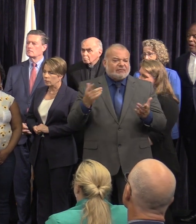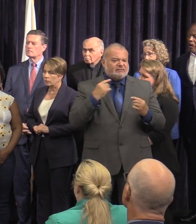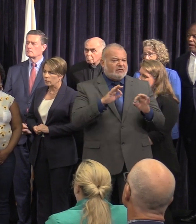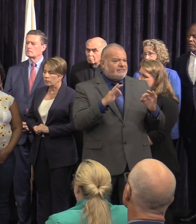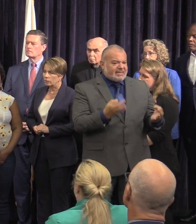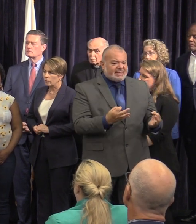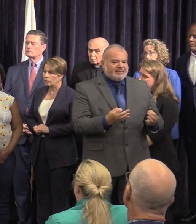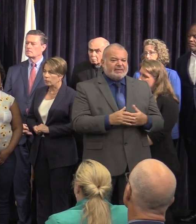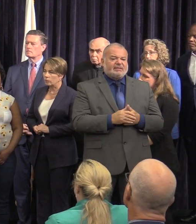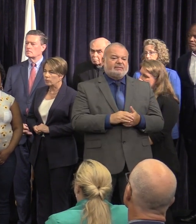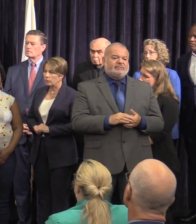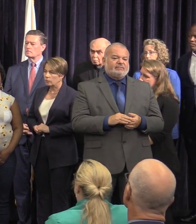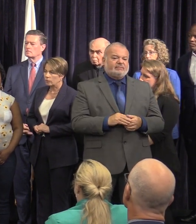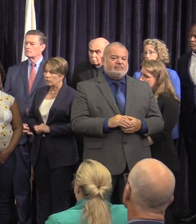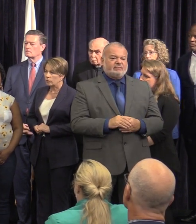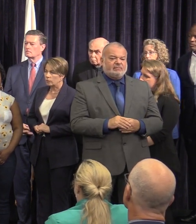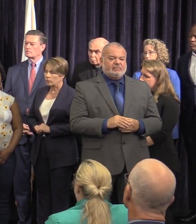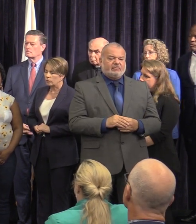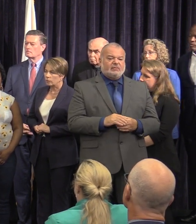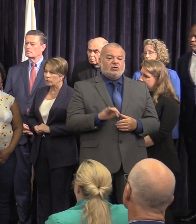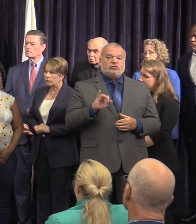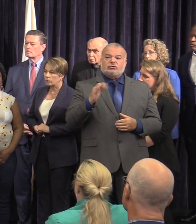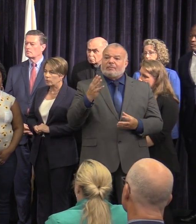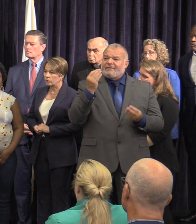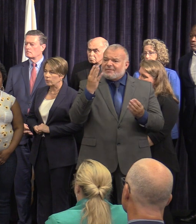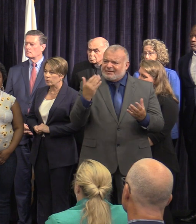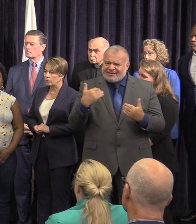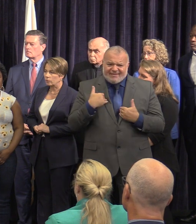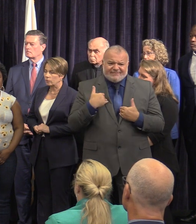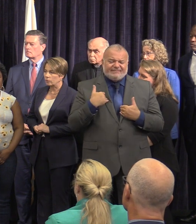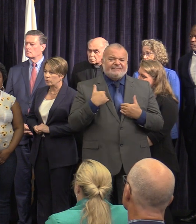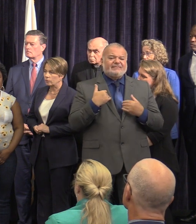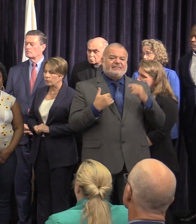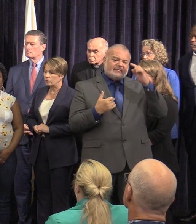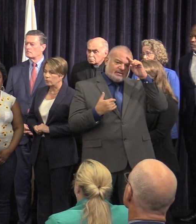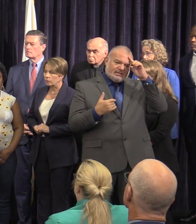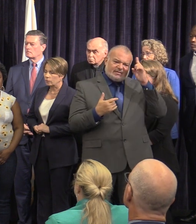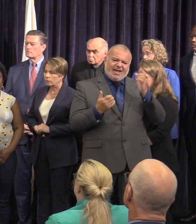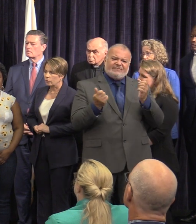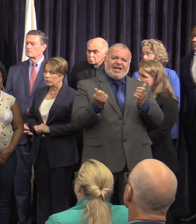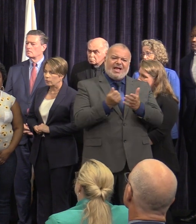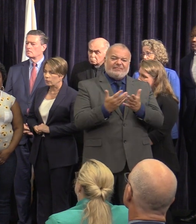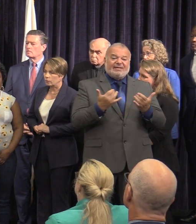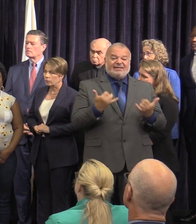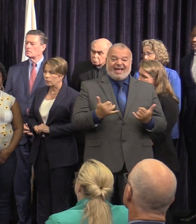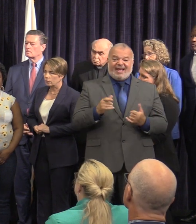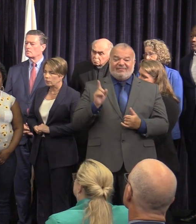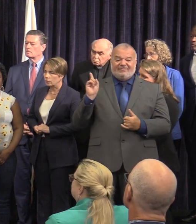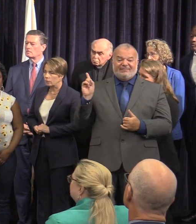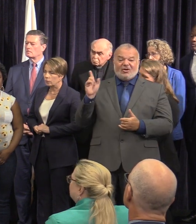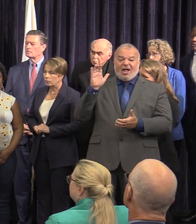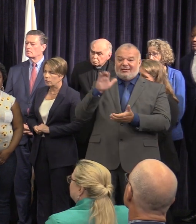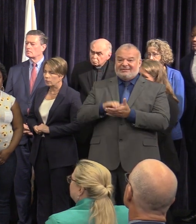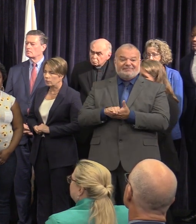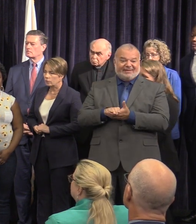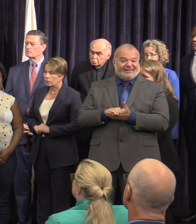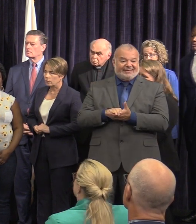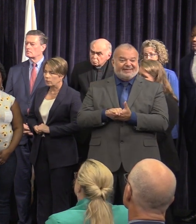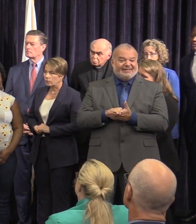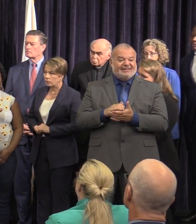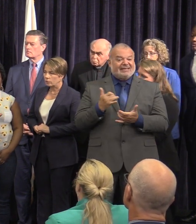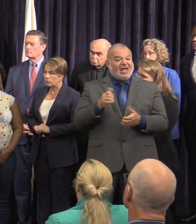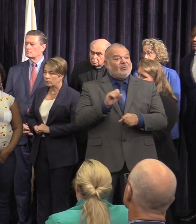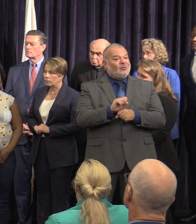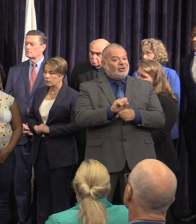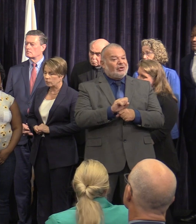with access to job and getting her work permit. And now Esther, her husband, they are all working, making